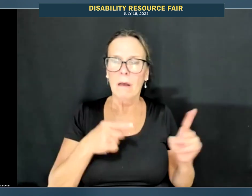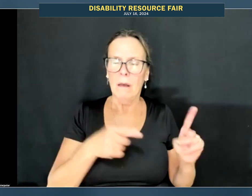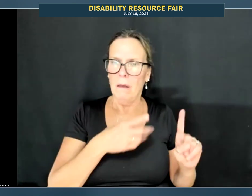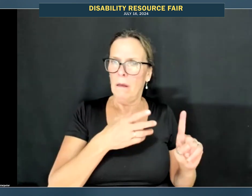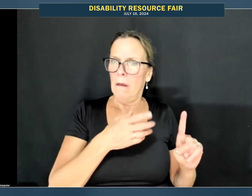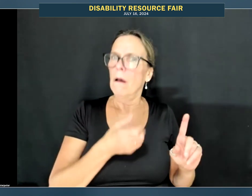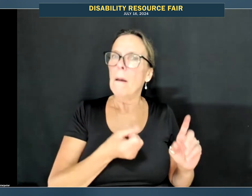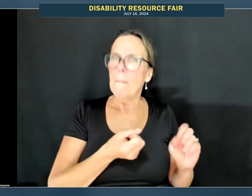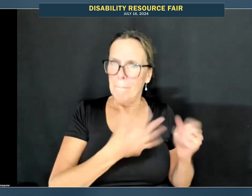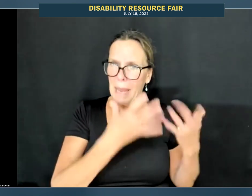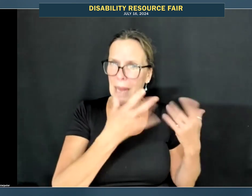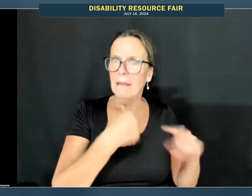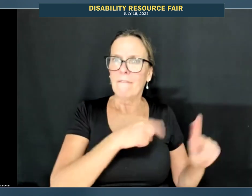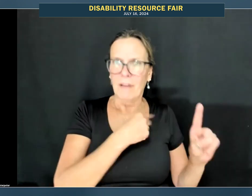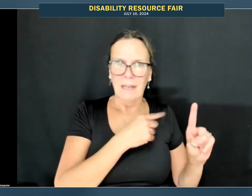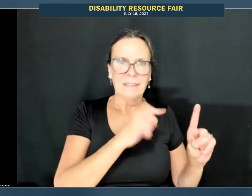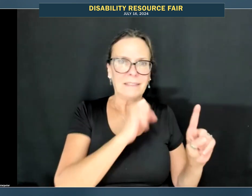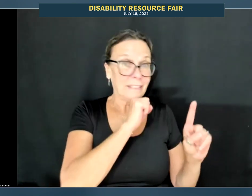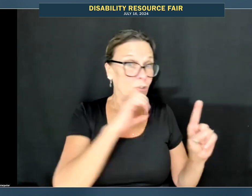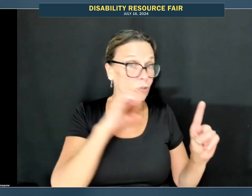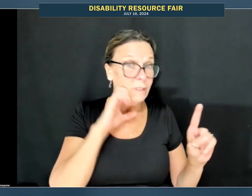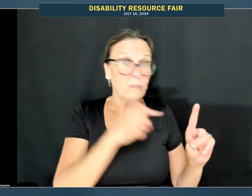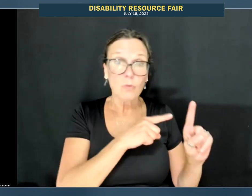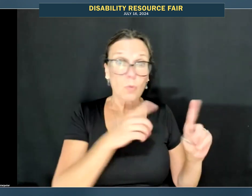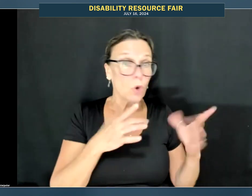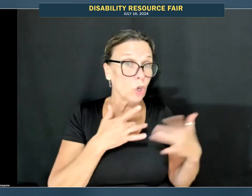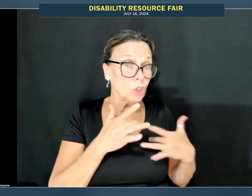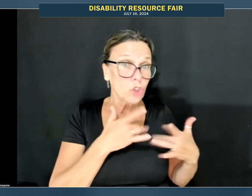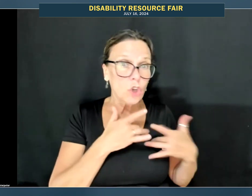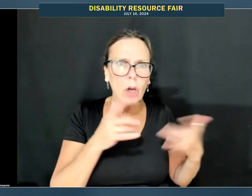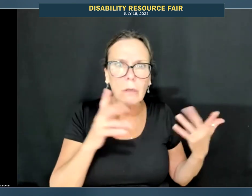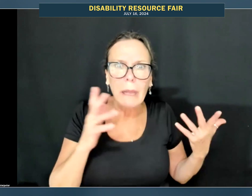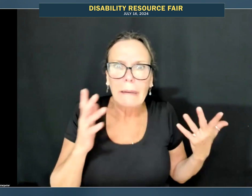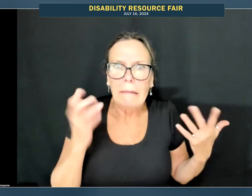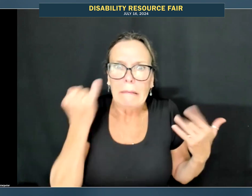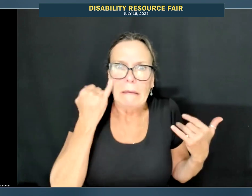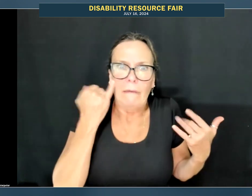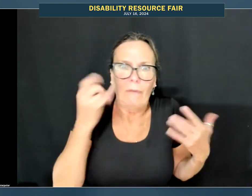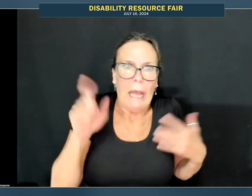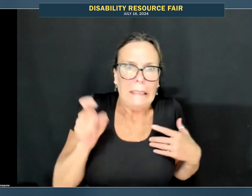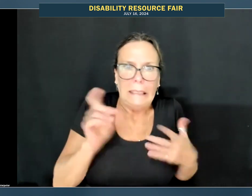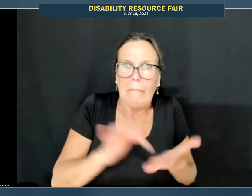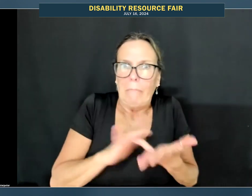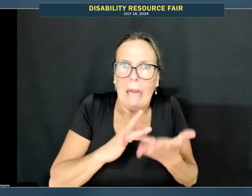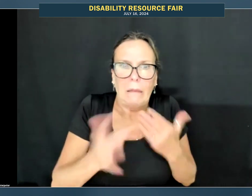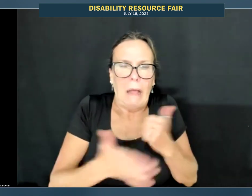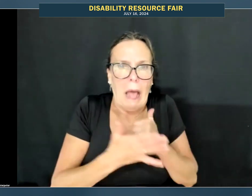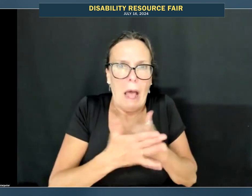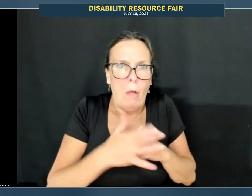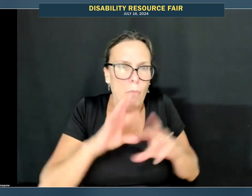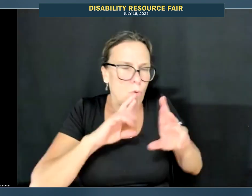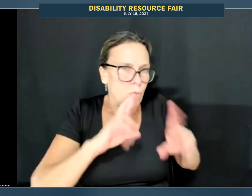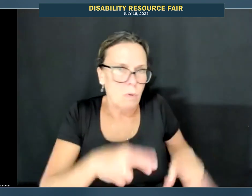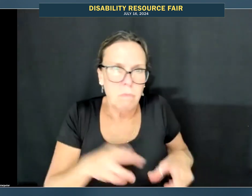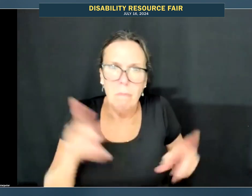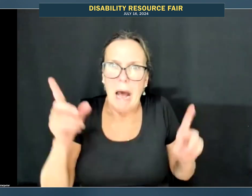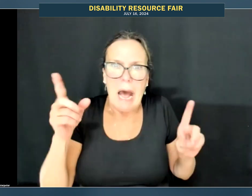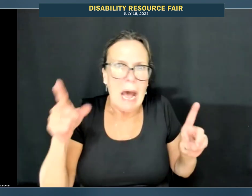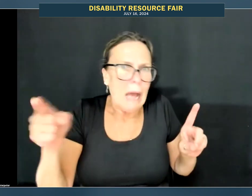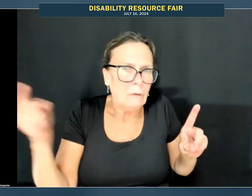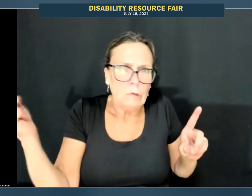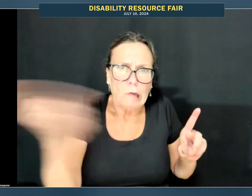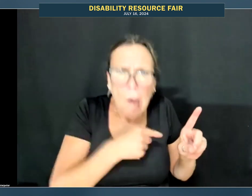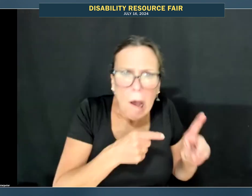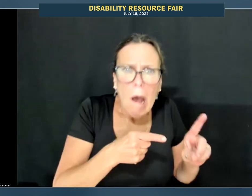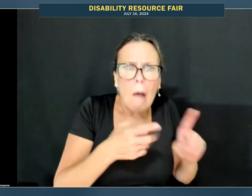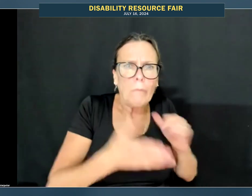Triad, seniors were concerned about if they needed medical help, how would the person responding know what to do or know who they were